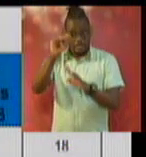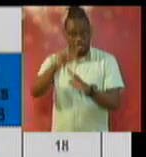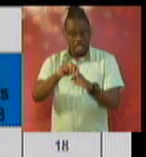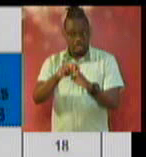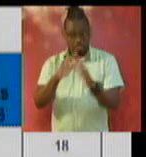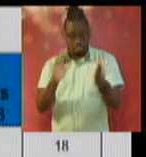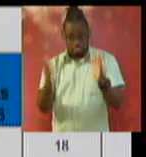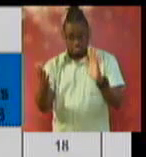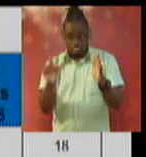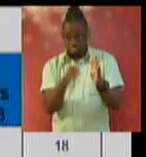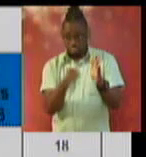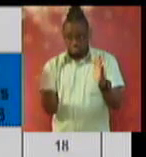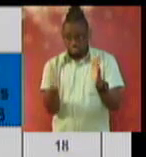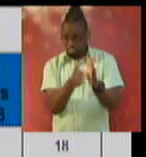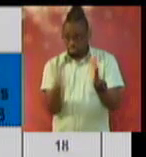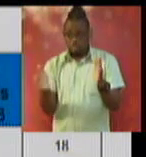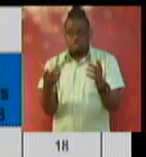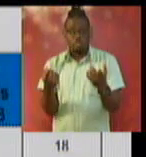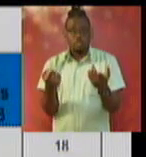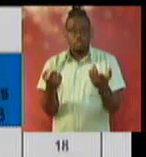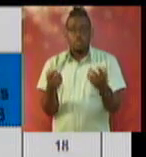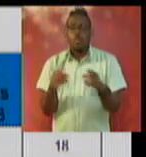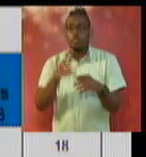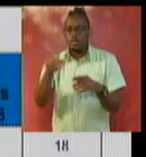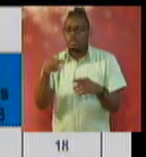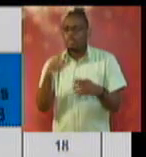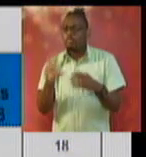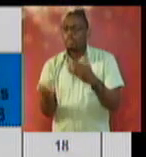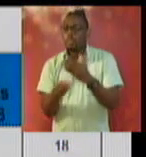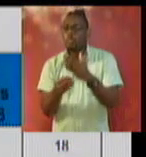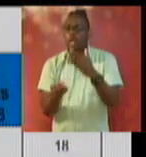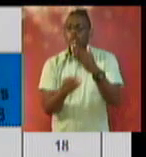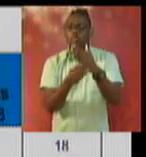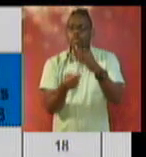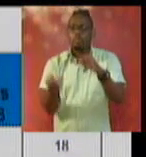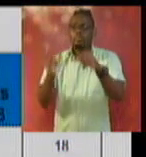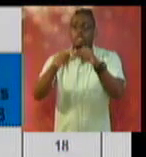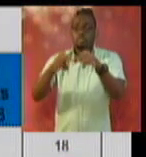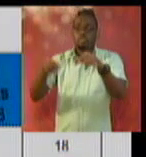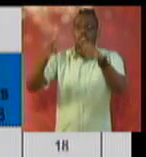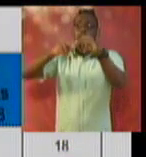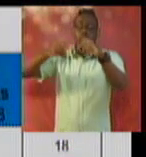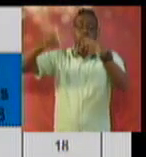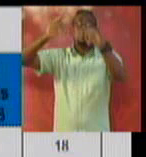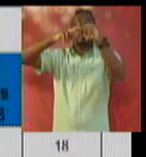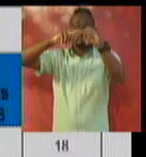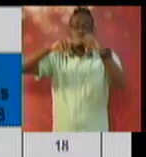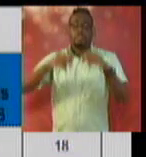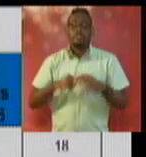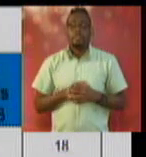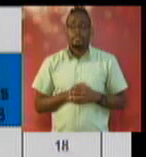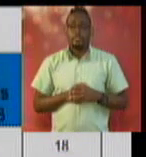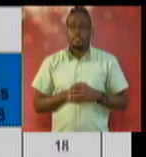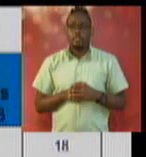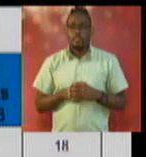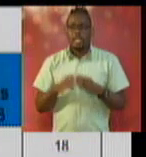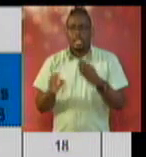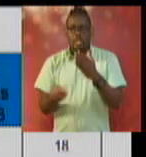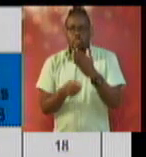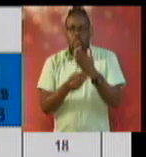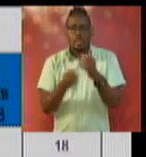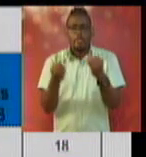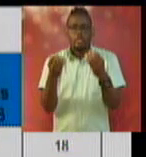14th. The total number of clusters increased. Again, does not include the prisons. The total number of cases within the clusters